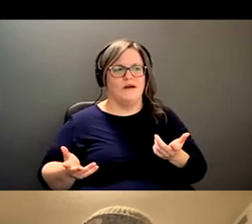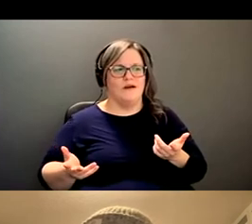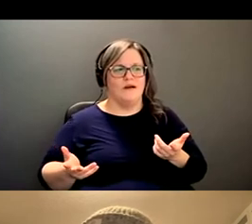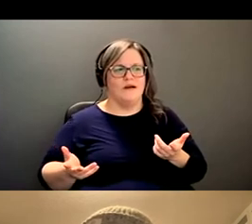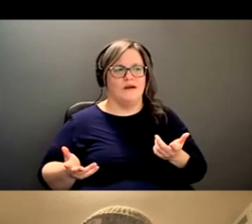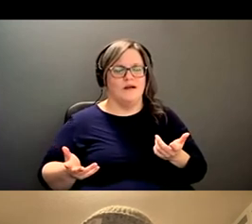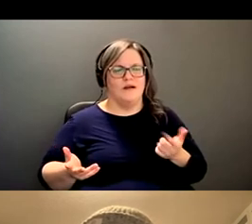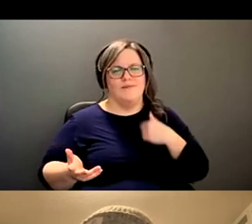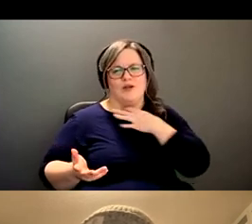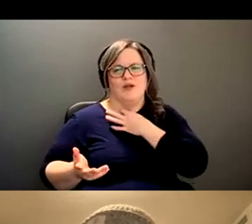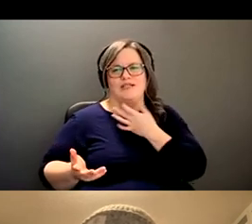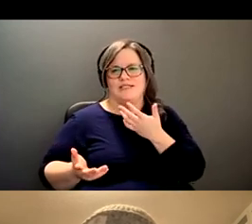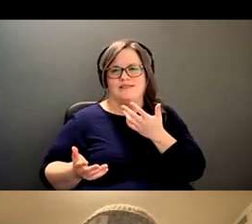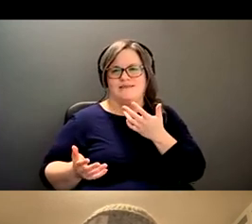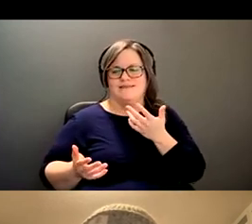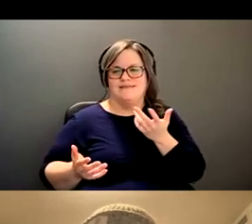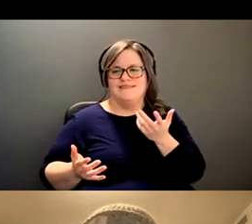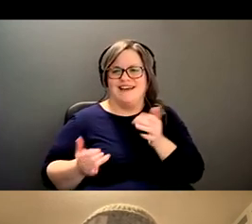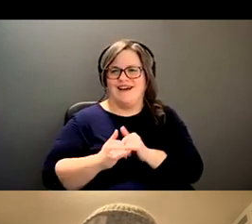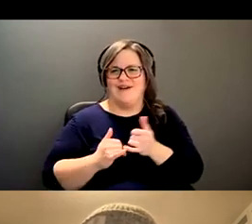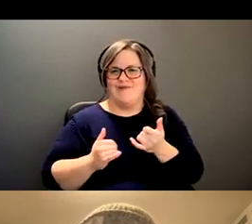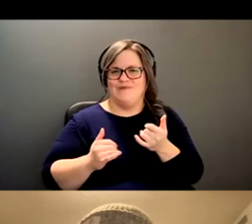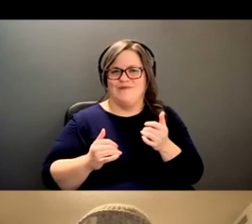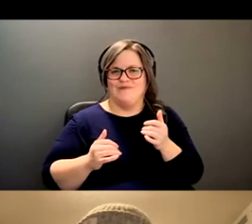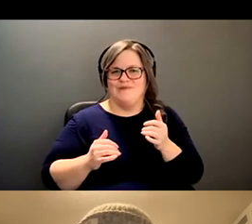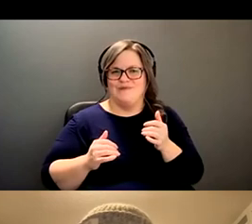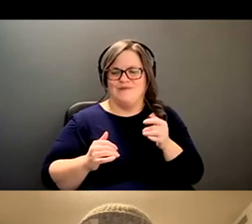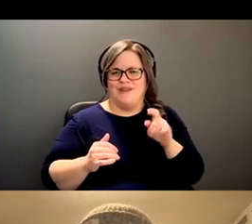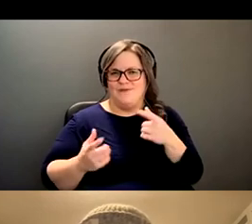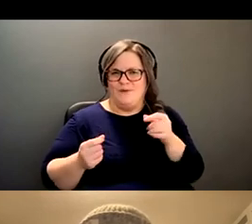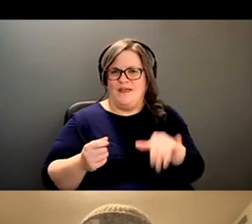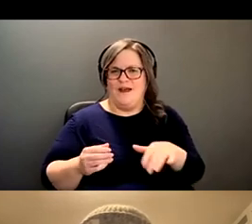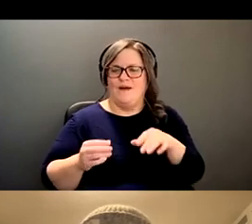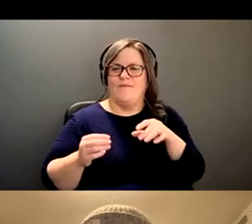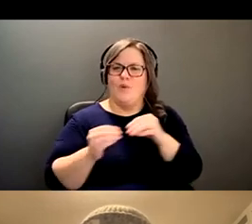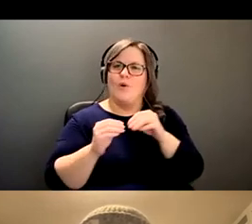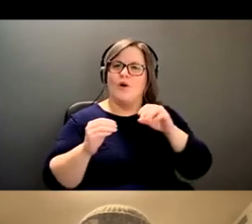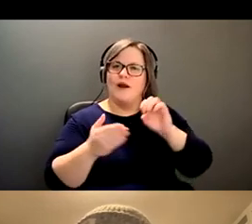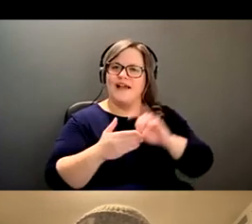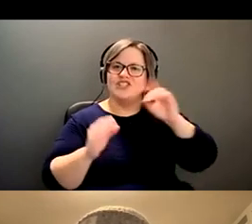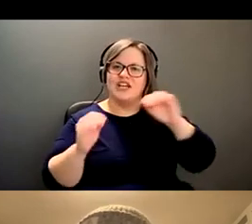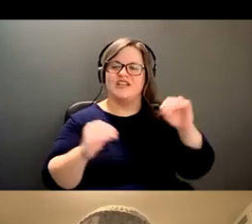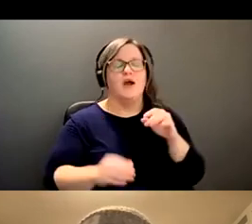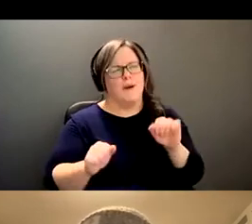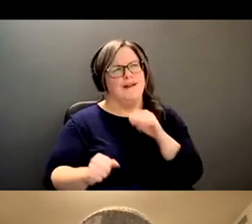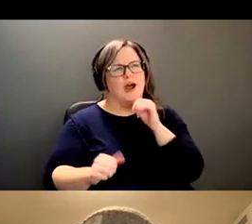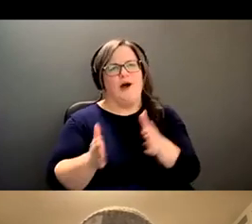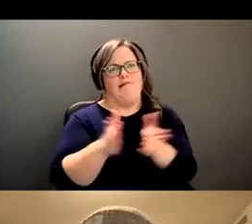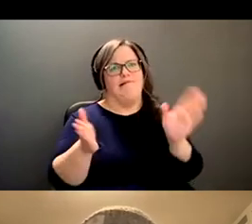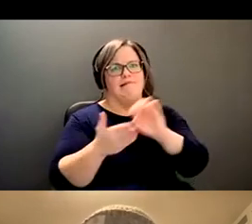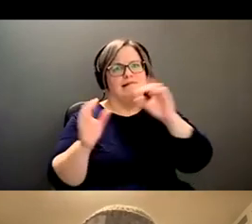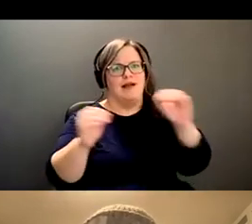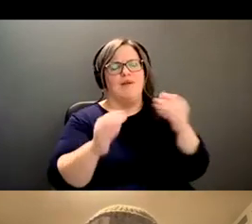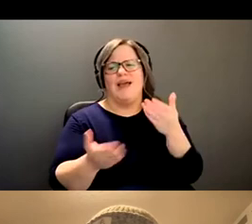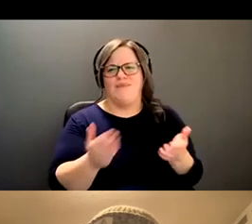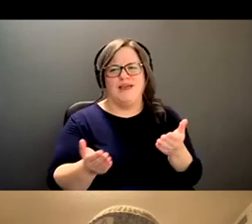education or something. if that needs to be done, but probably not. It's very niche knowledge. Or not. No, I